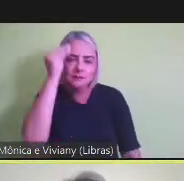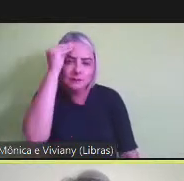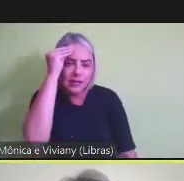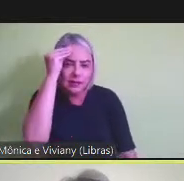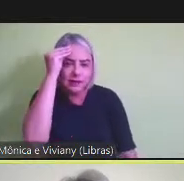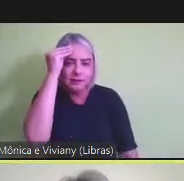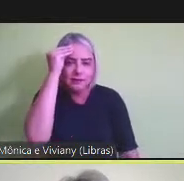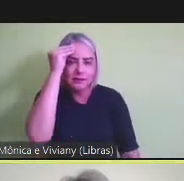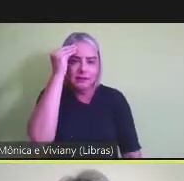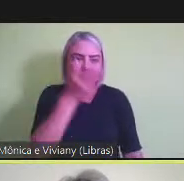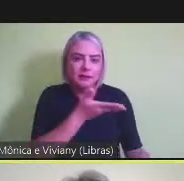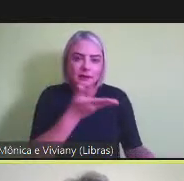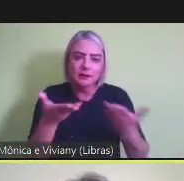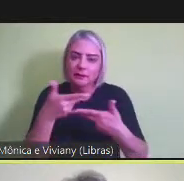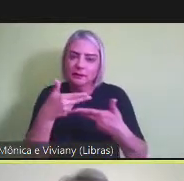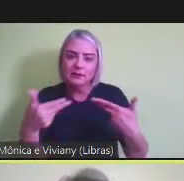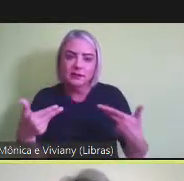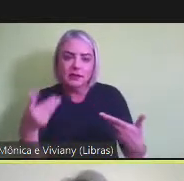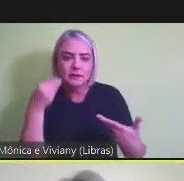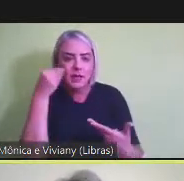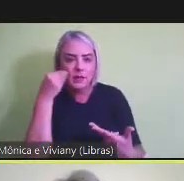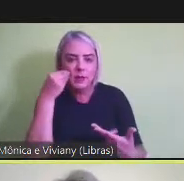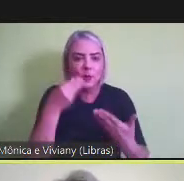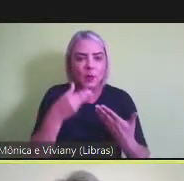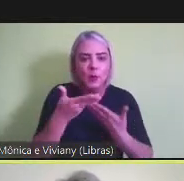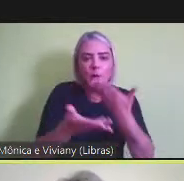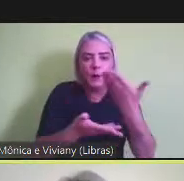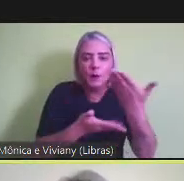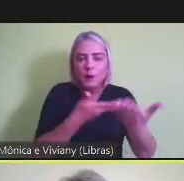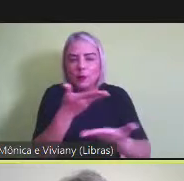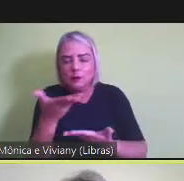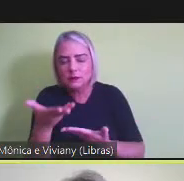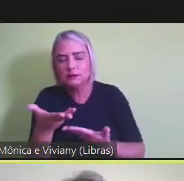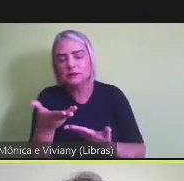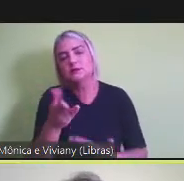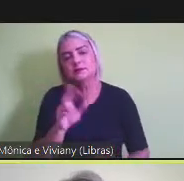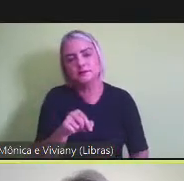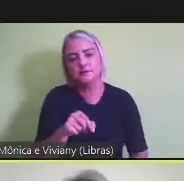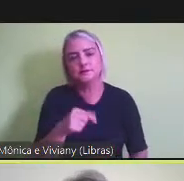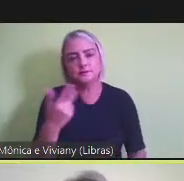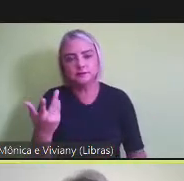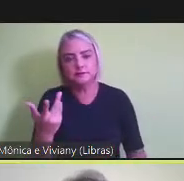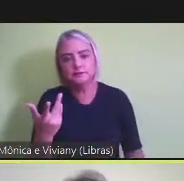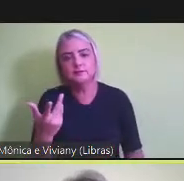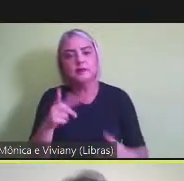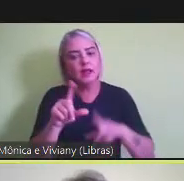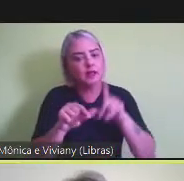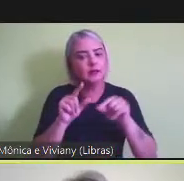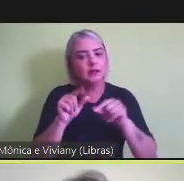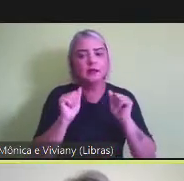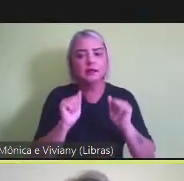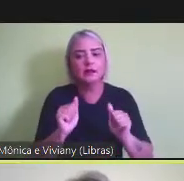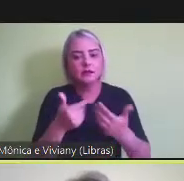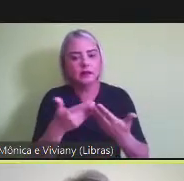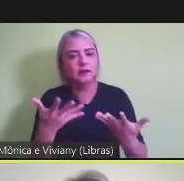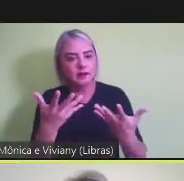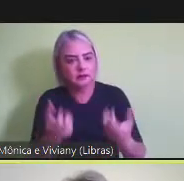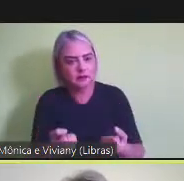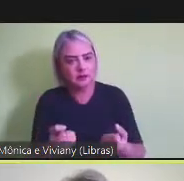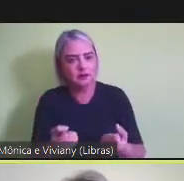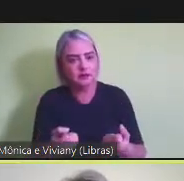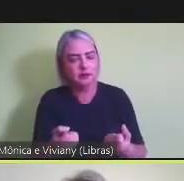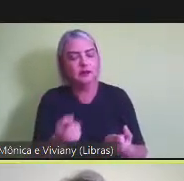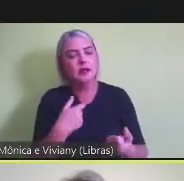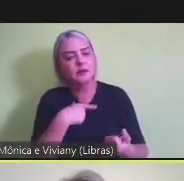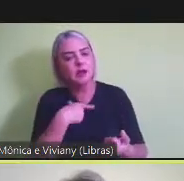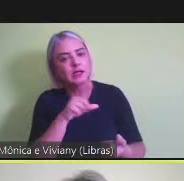friends, we can get some knowledge, bring things from other countries. And so these are alternatives that